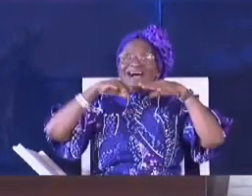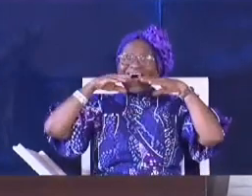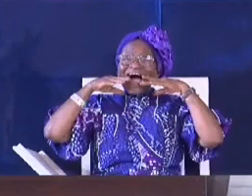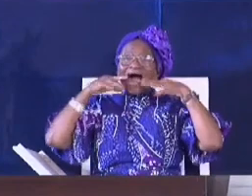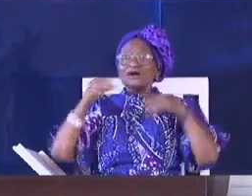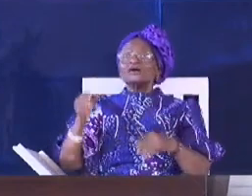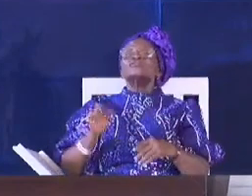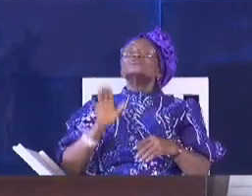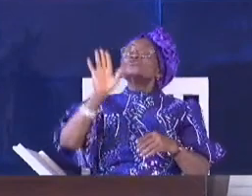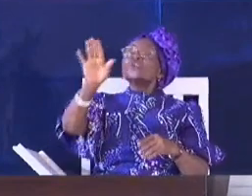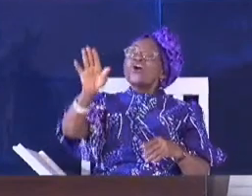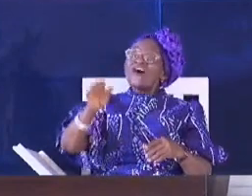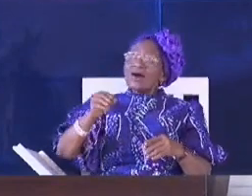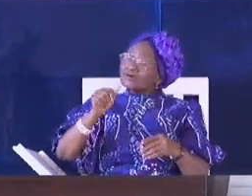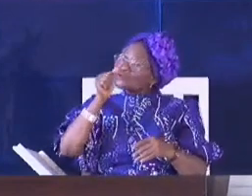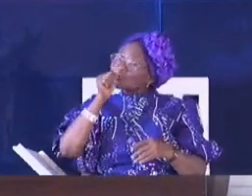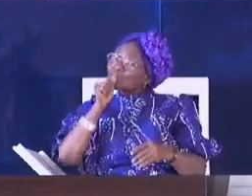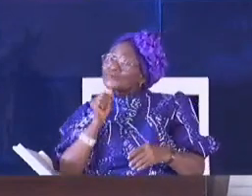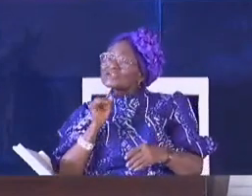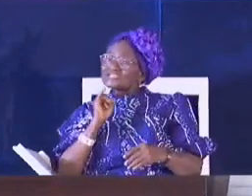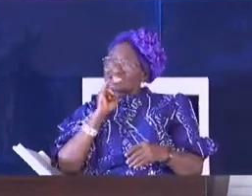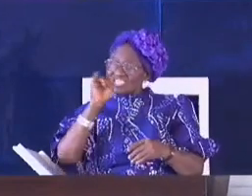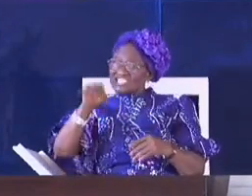your secret is out.